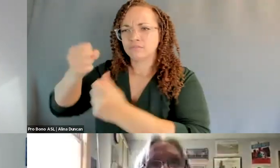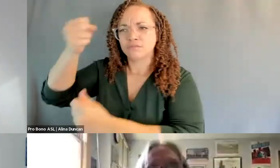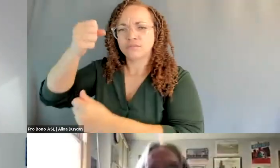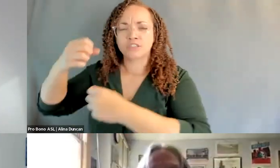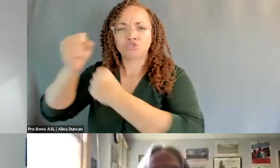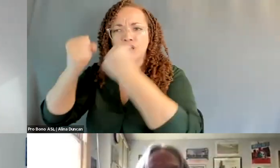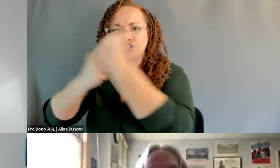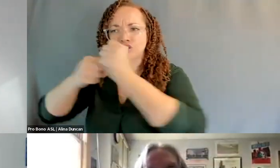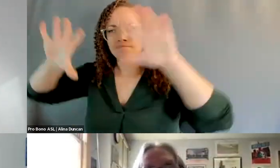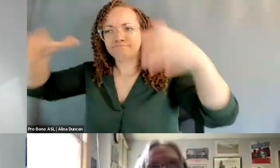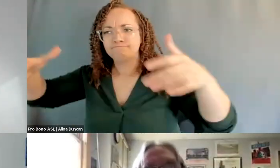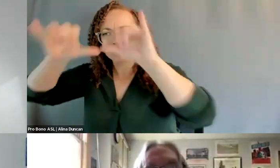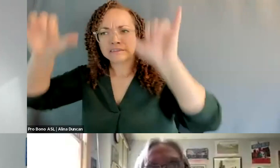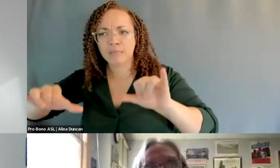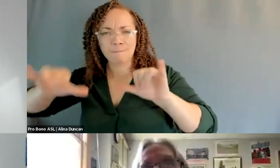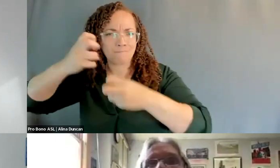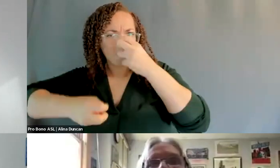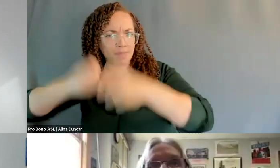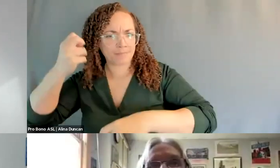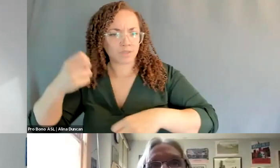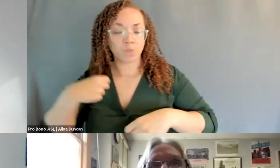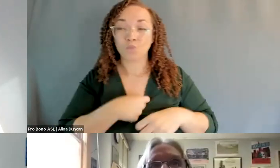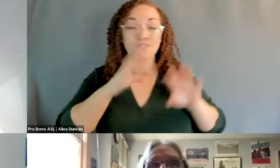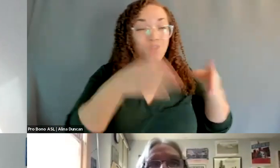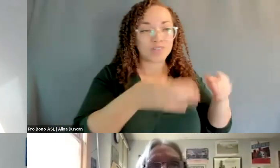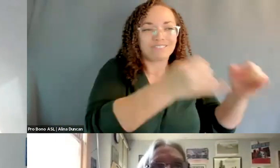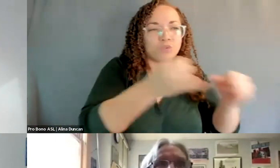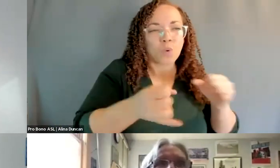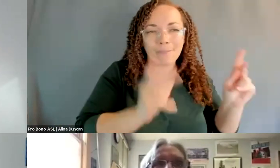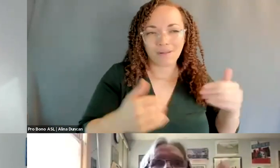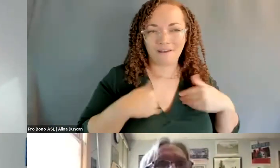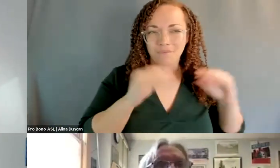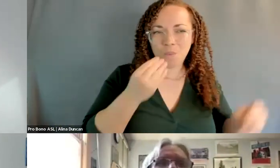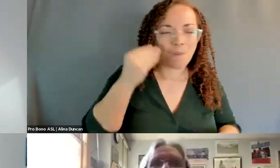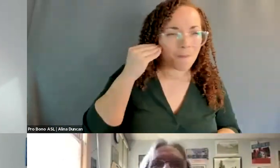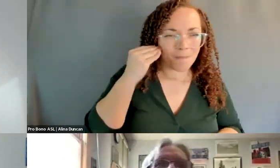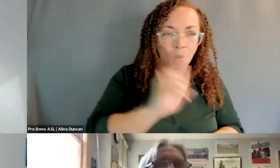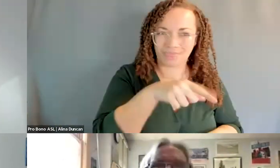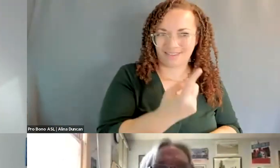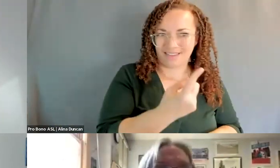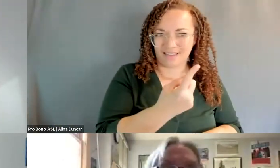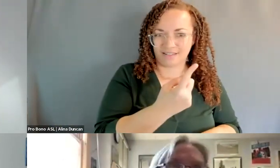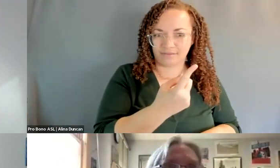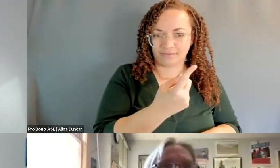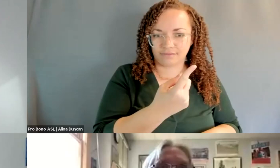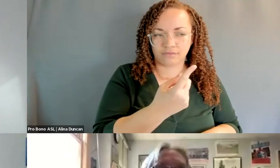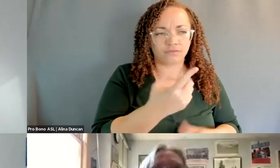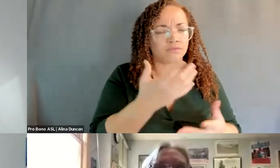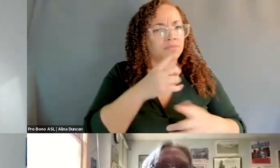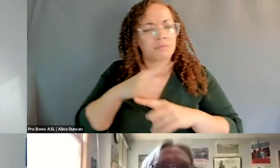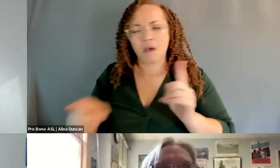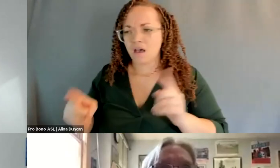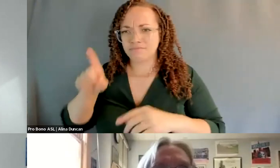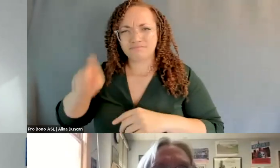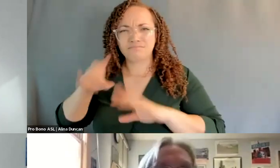And we're always studying the individuals that are homeless, as opposed to why does homelessness exist? I mean, this